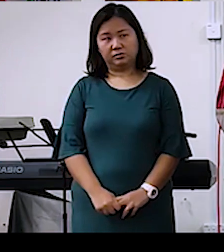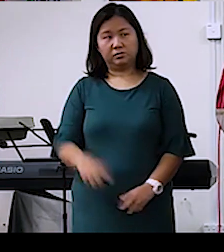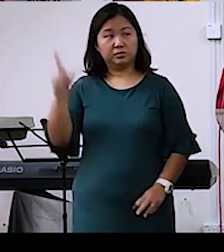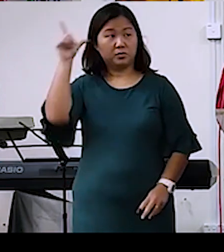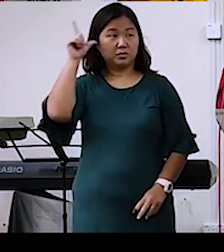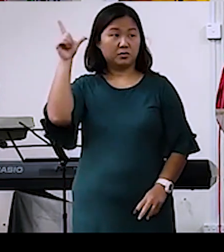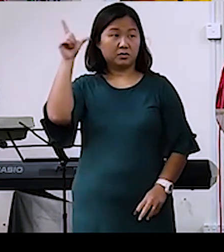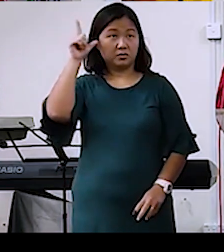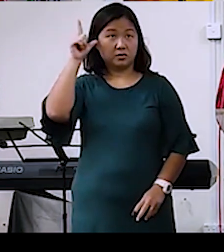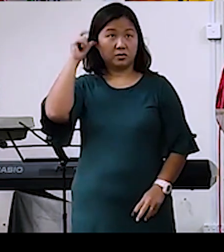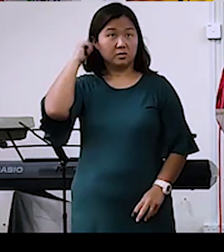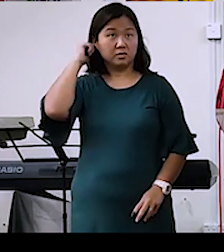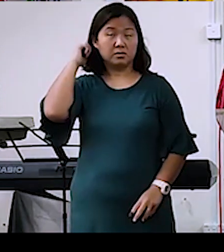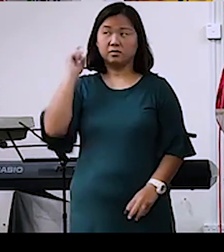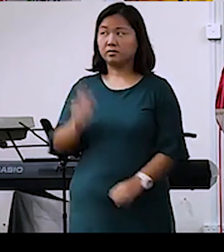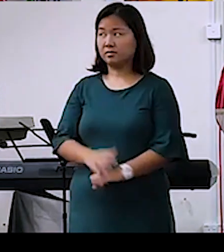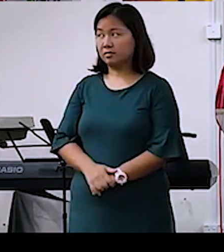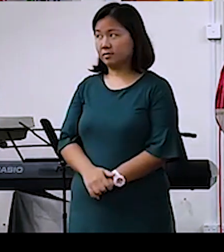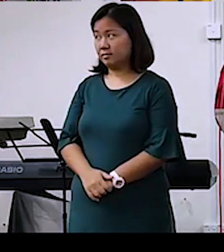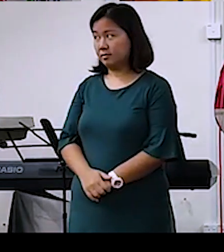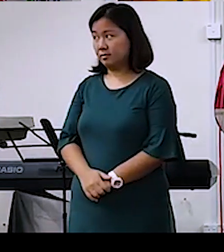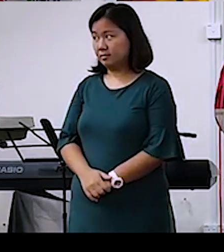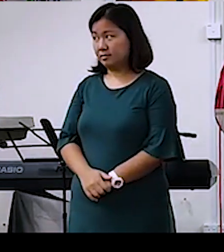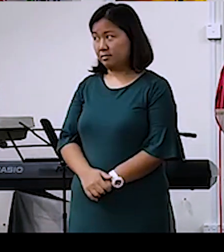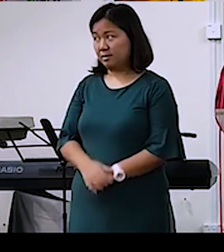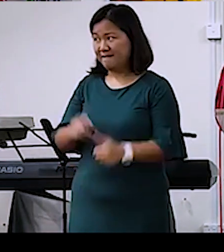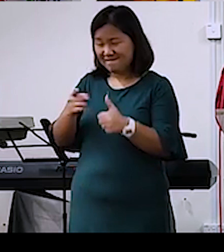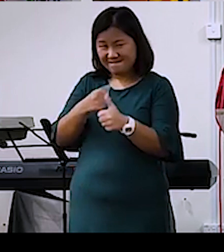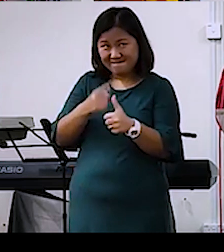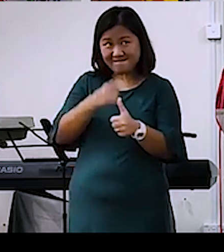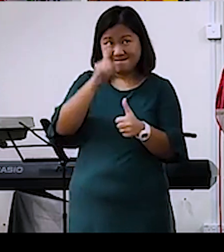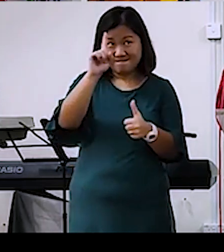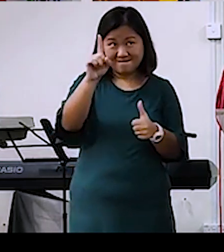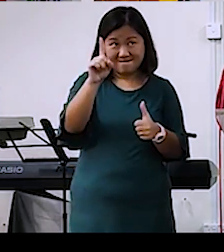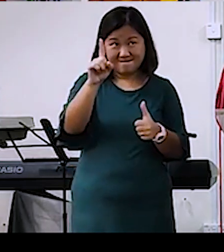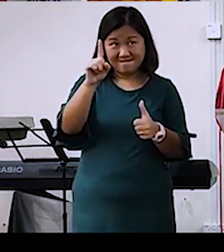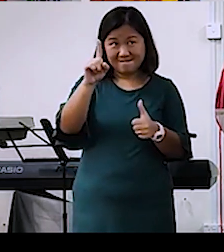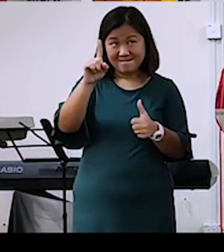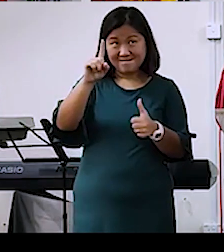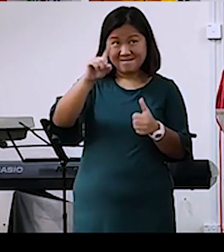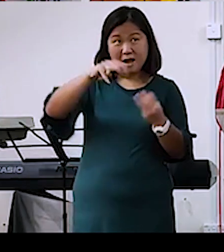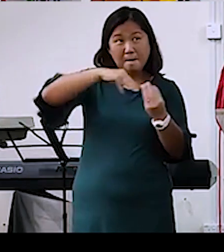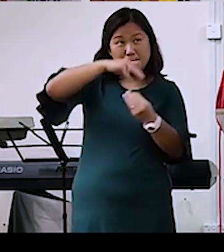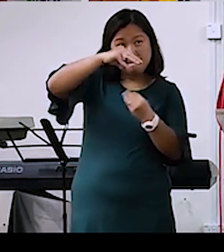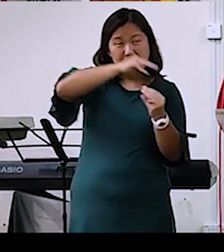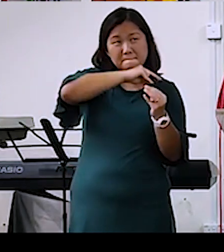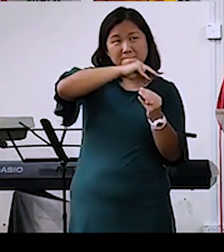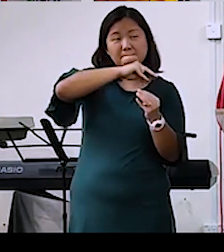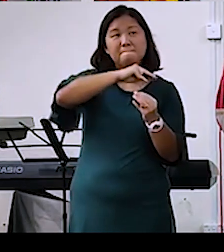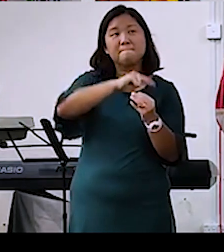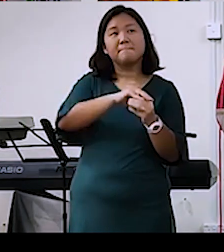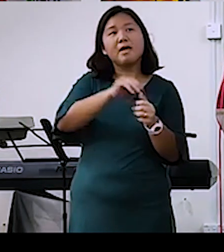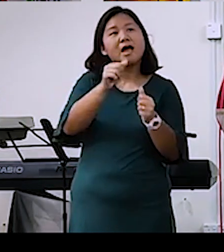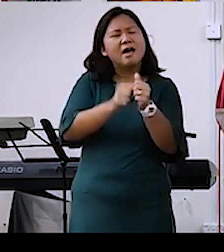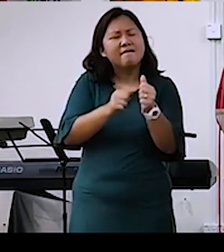pick out the words from this verse. Okay, the first one is ministry. Ministry is serving God. Everything that we